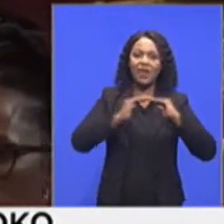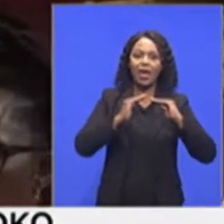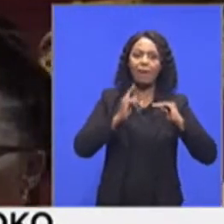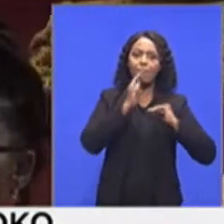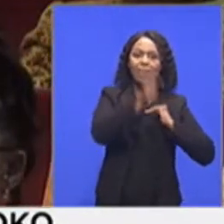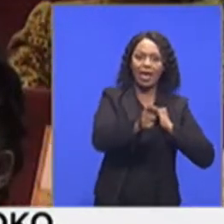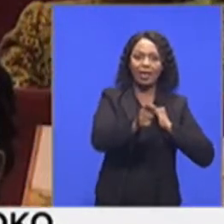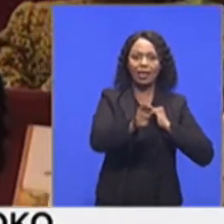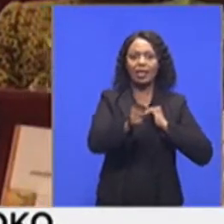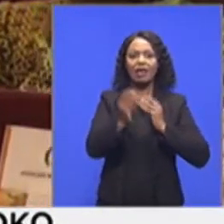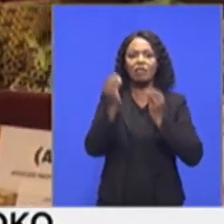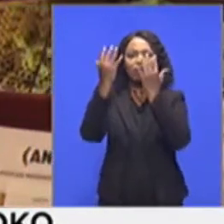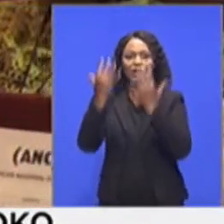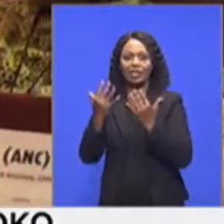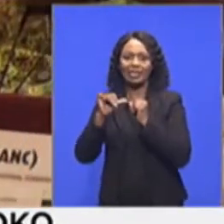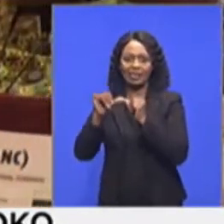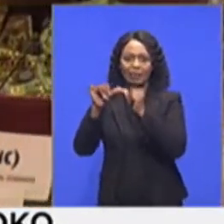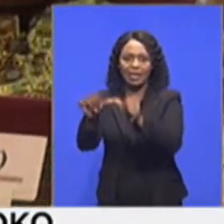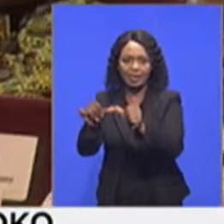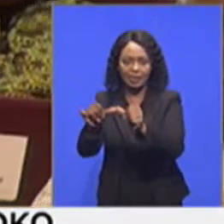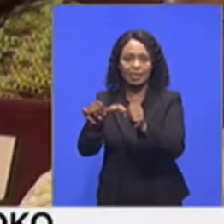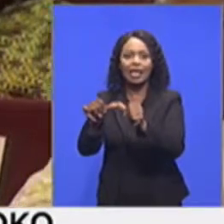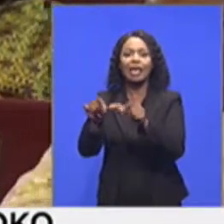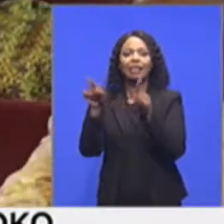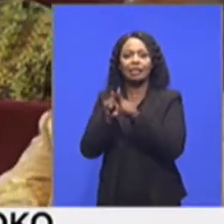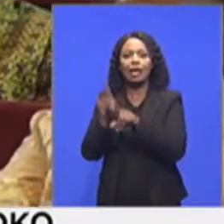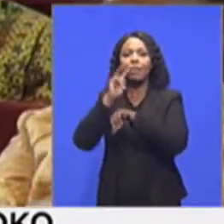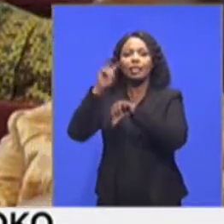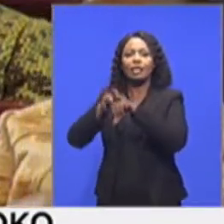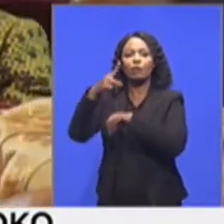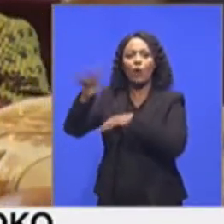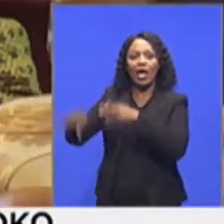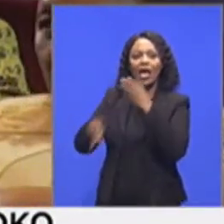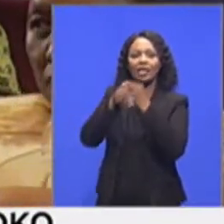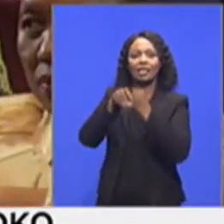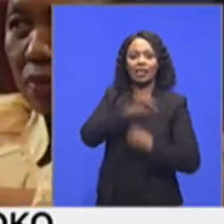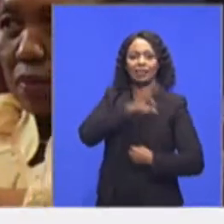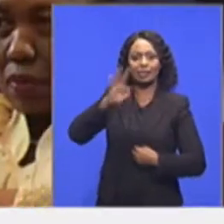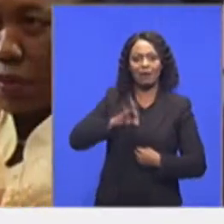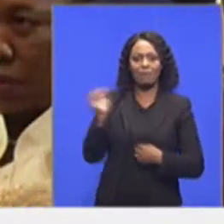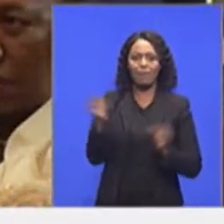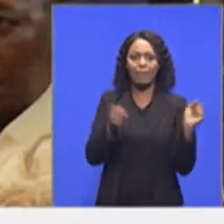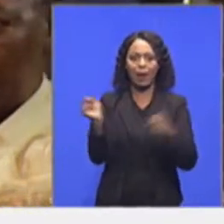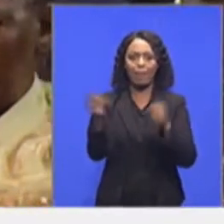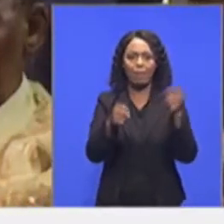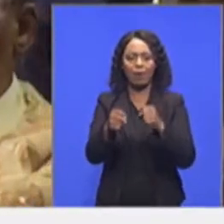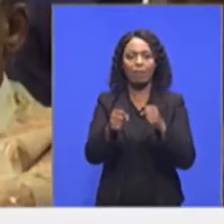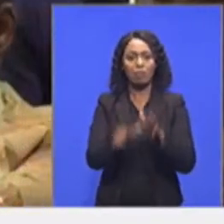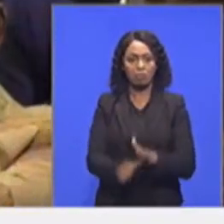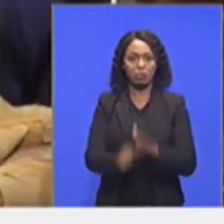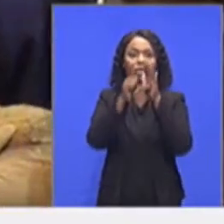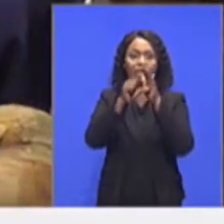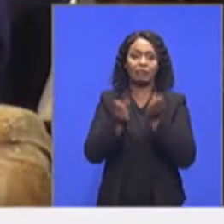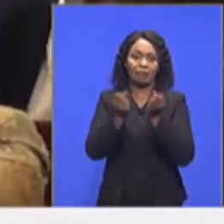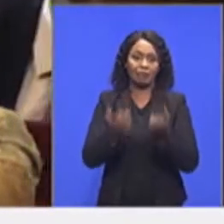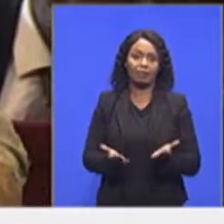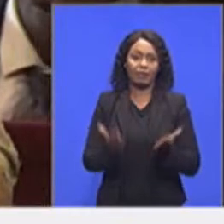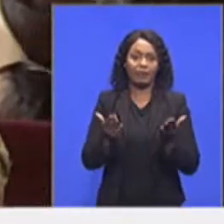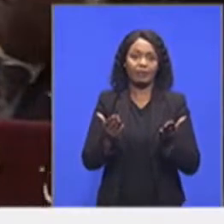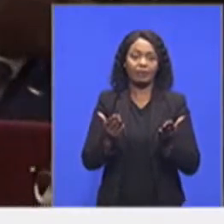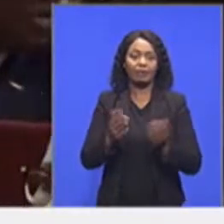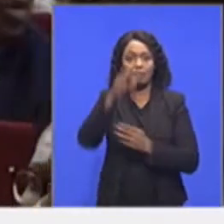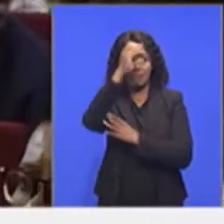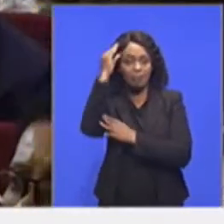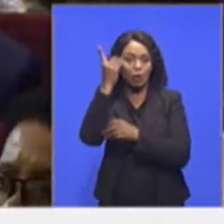fiscal sustainability, and the need for additional staff in the frontline services. An unbudgeted